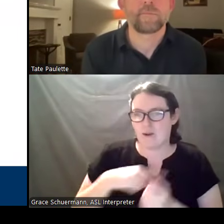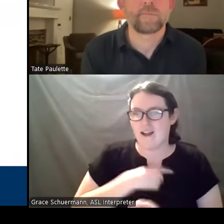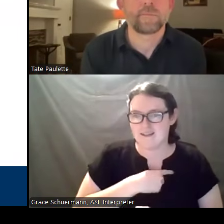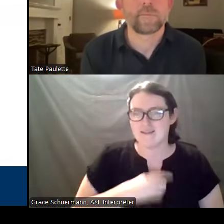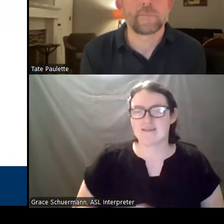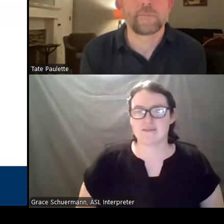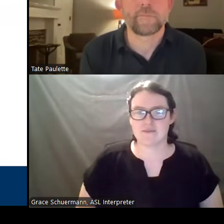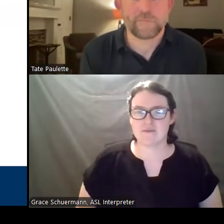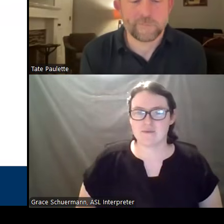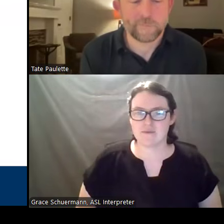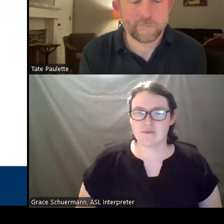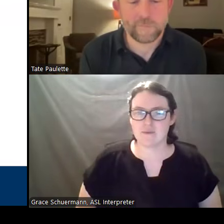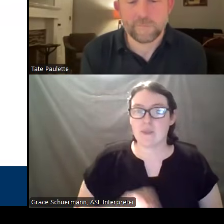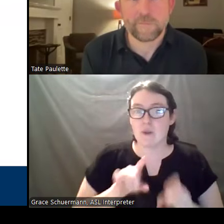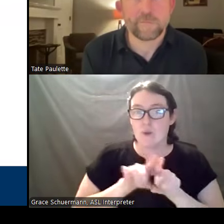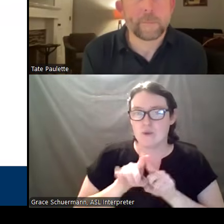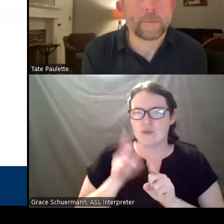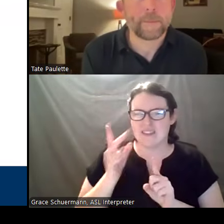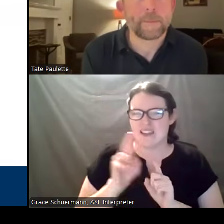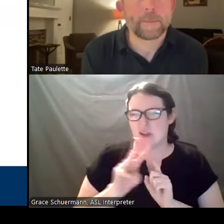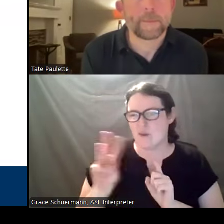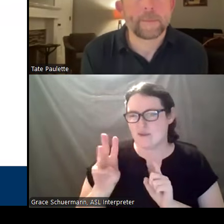archaeological.org/donate, also visible here.